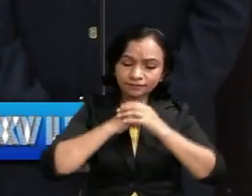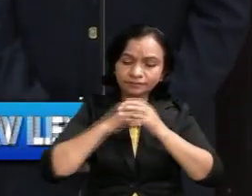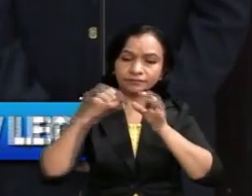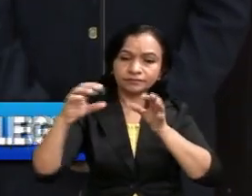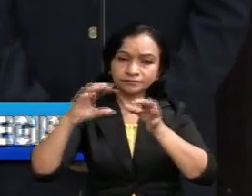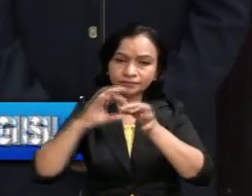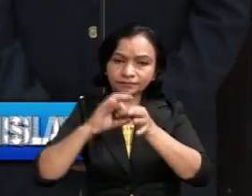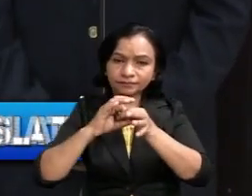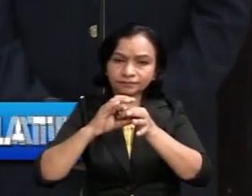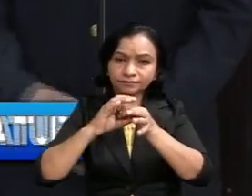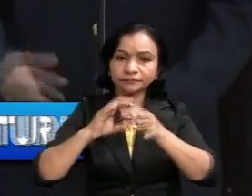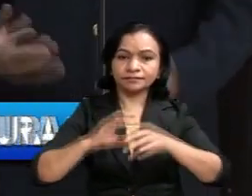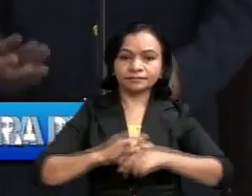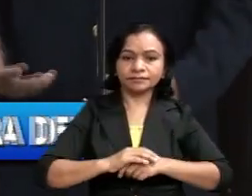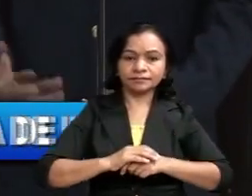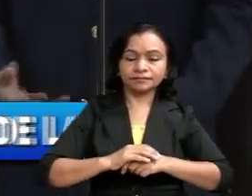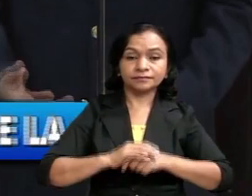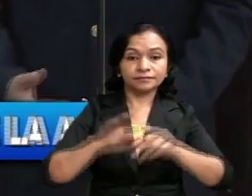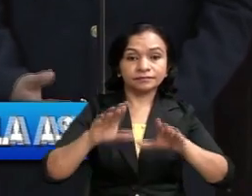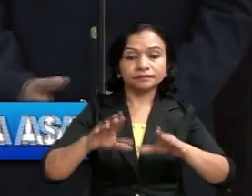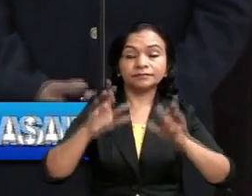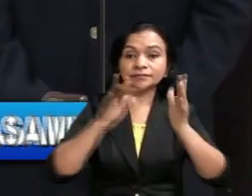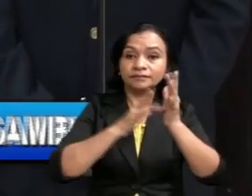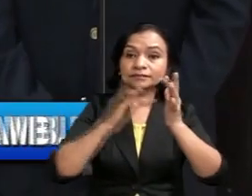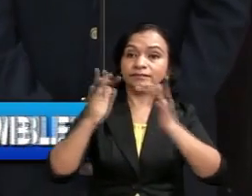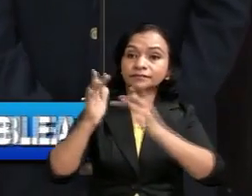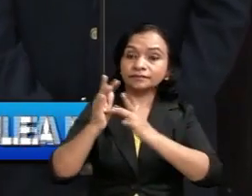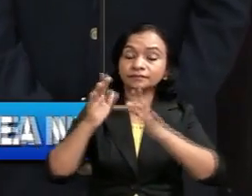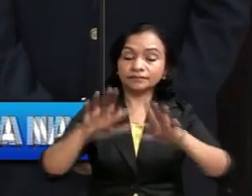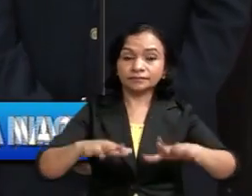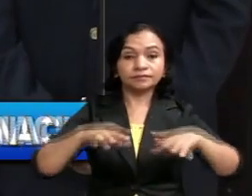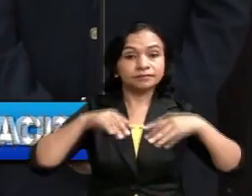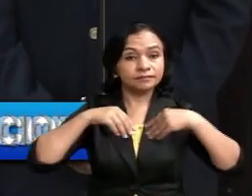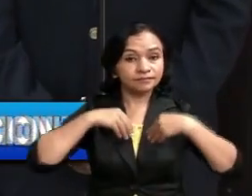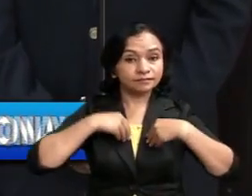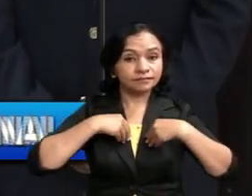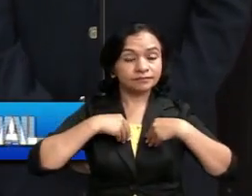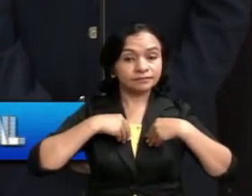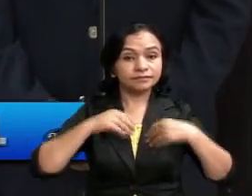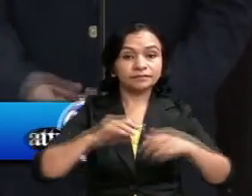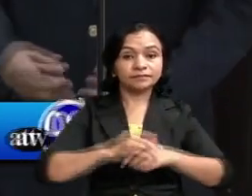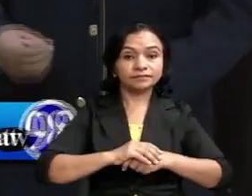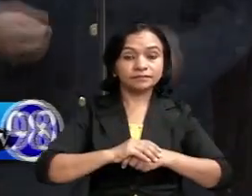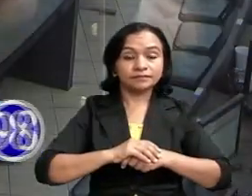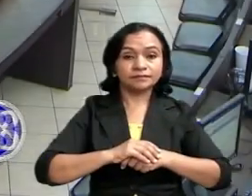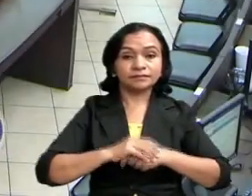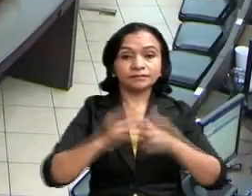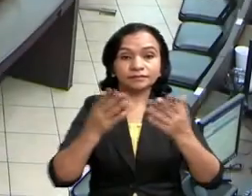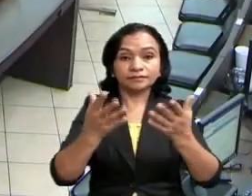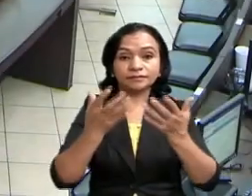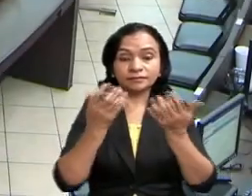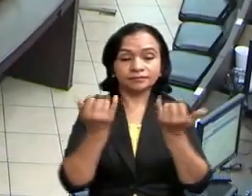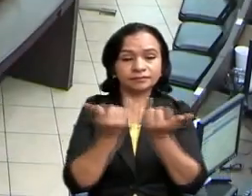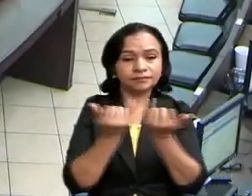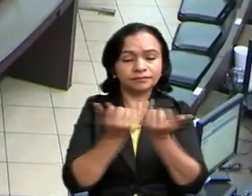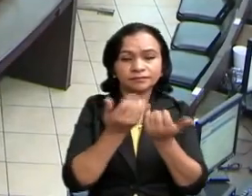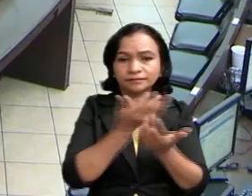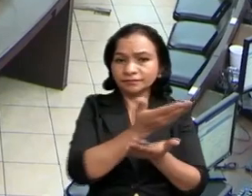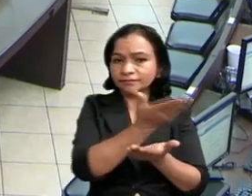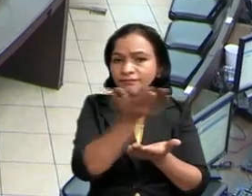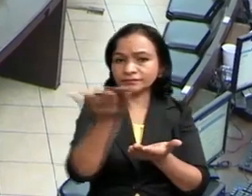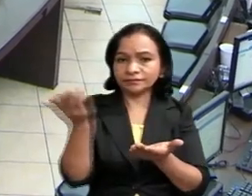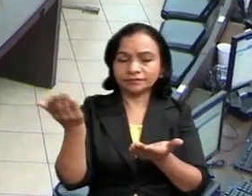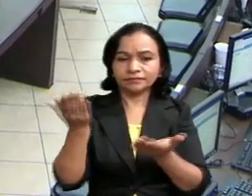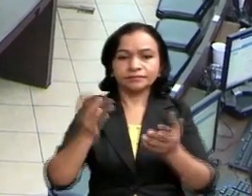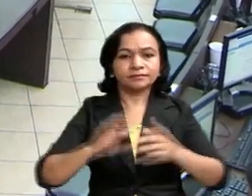he receives Christ. Él recibió a Jesucristo. And he would want the same for you. Y él quiere lo mismo para usted. And God